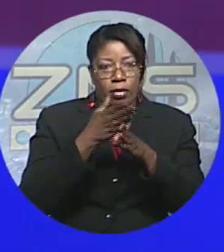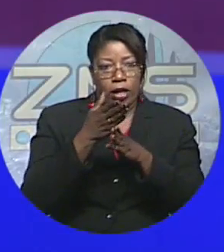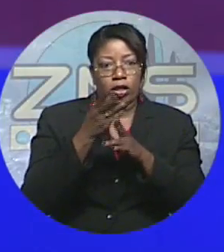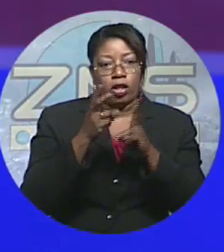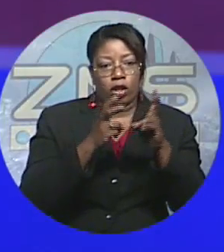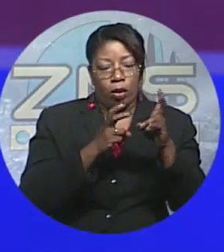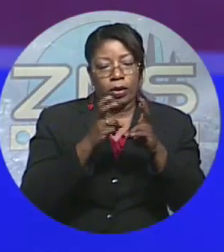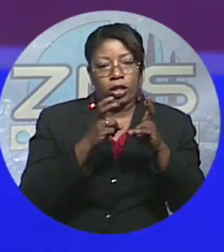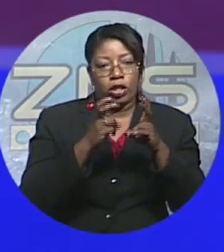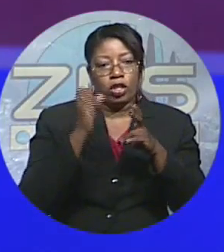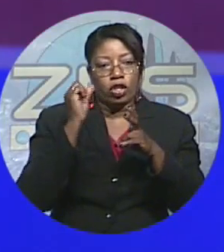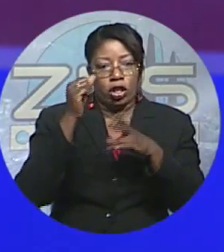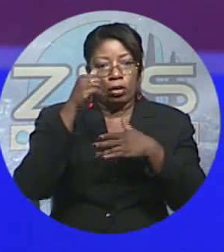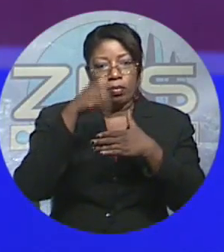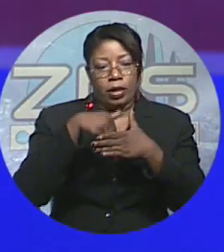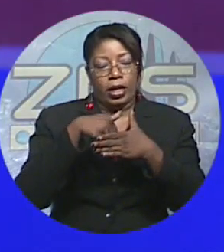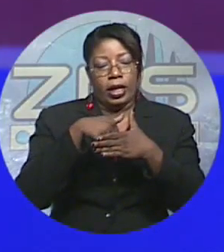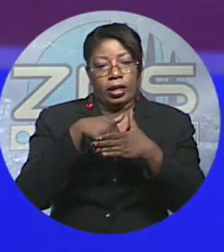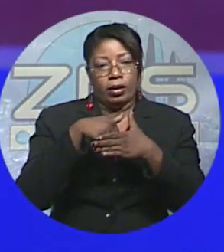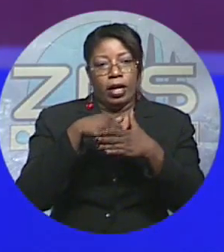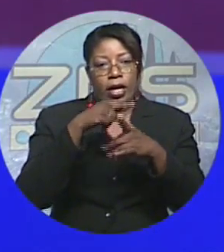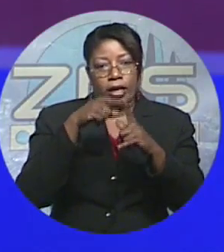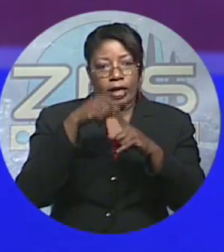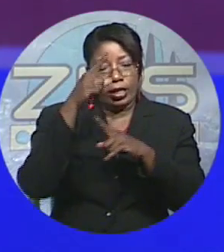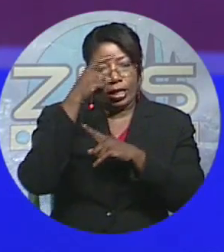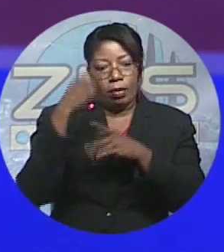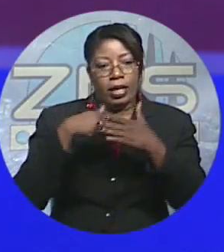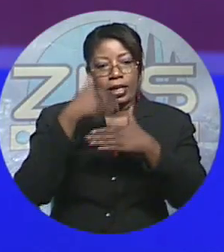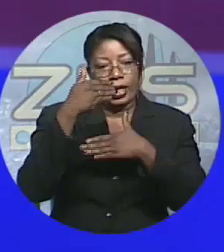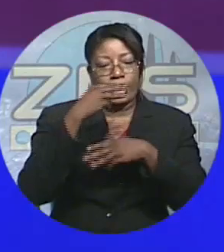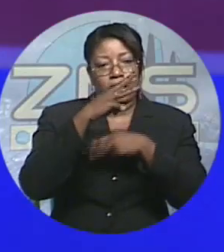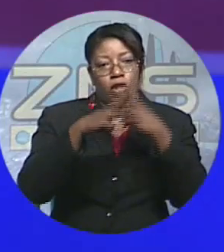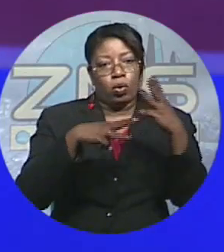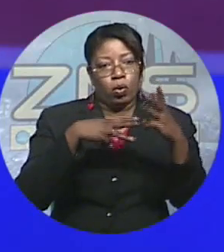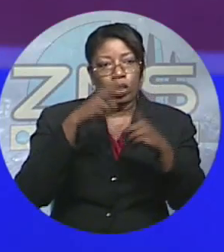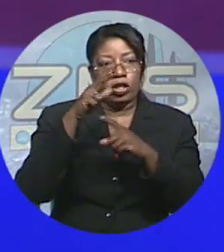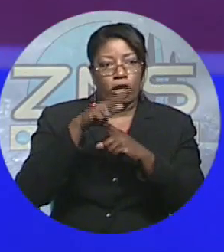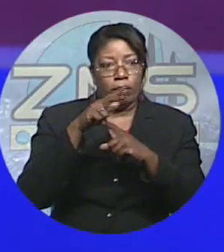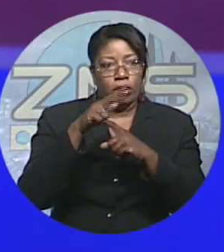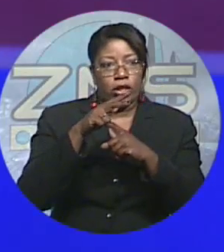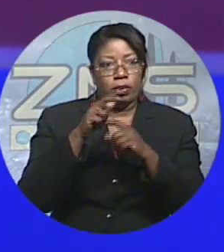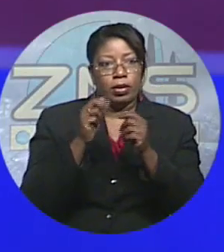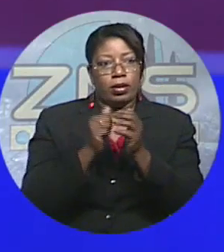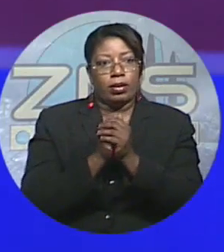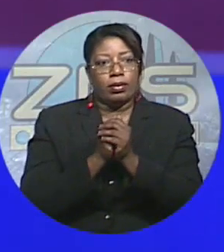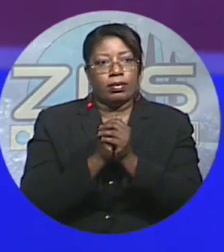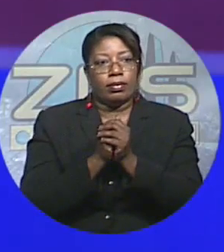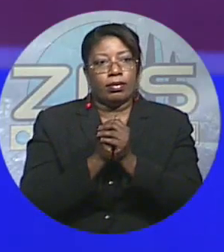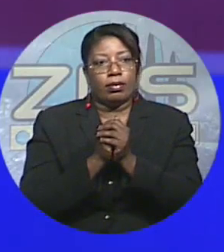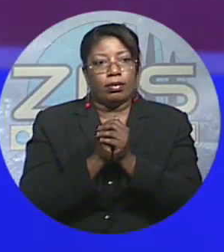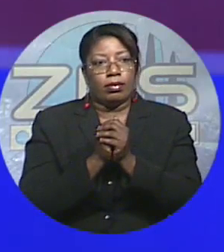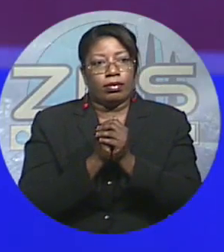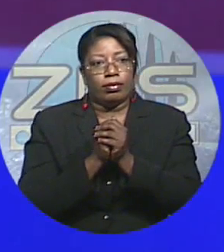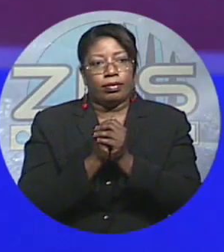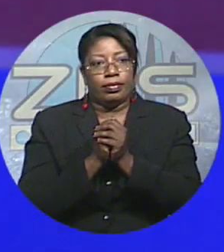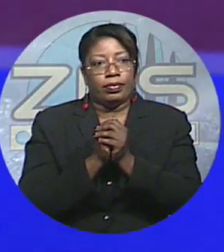will be participating in this summer. Up next is the World Championships.